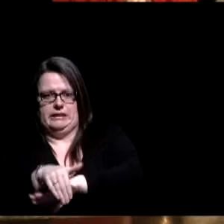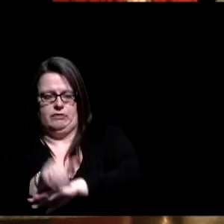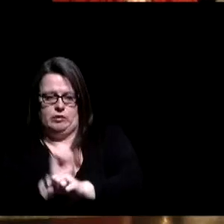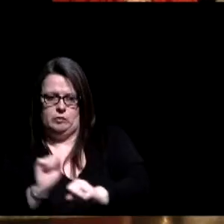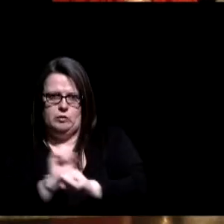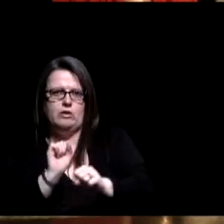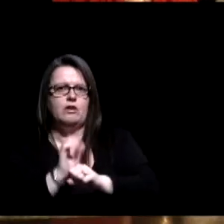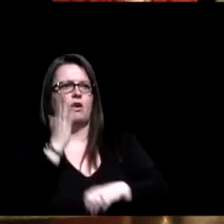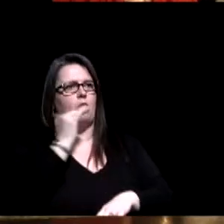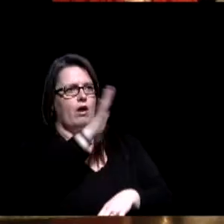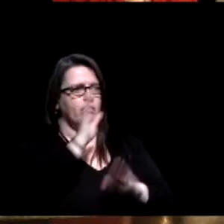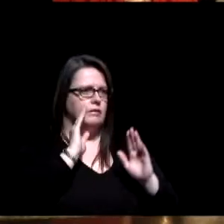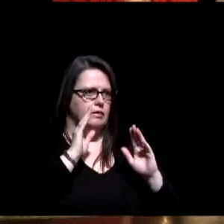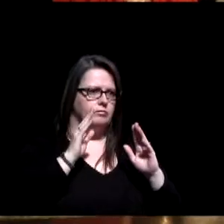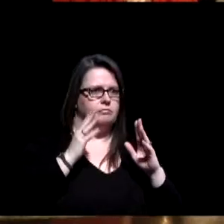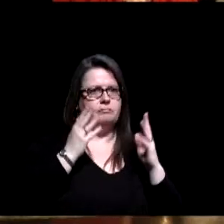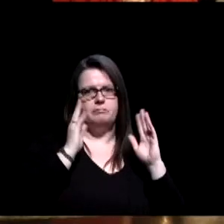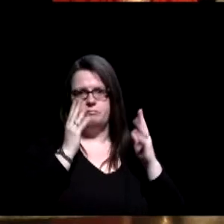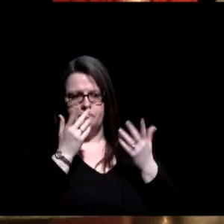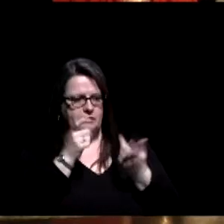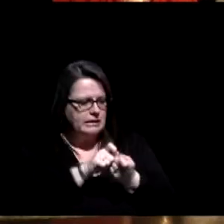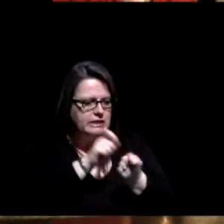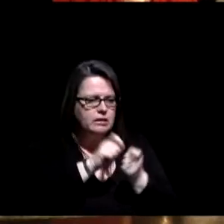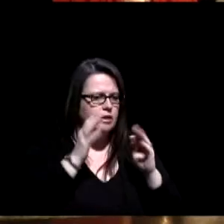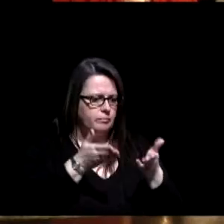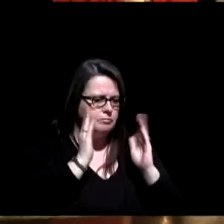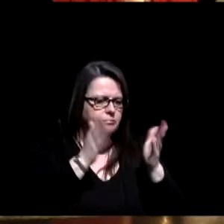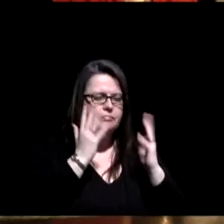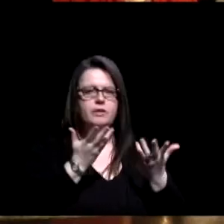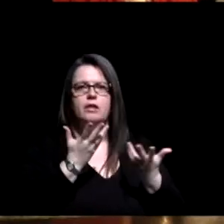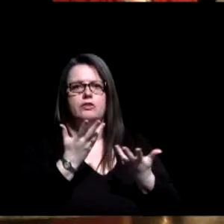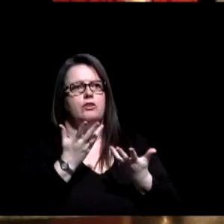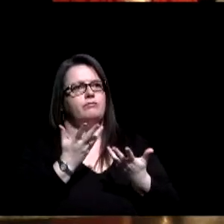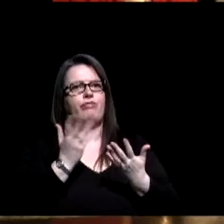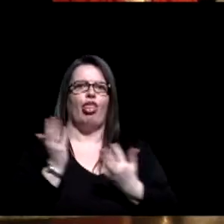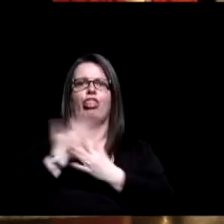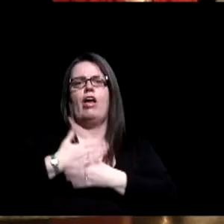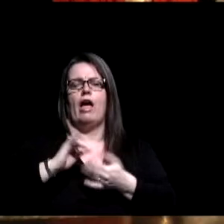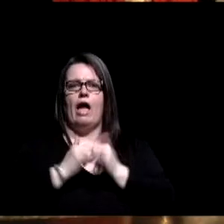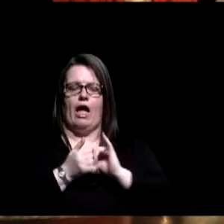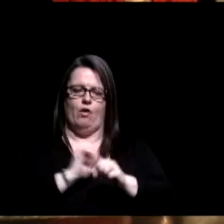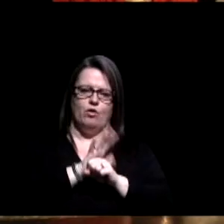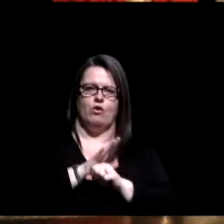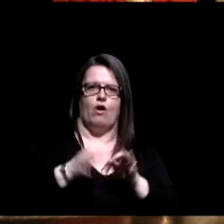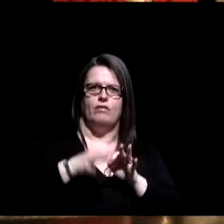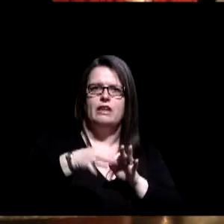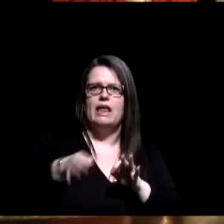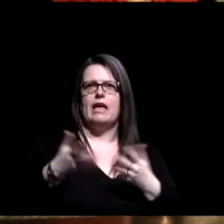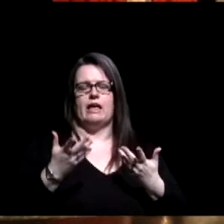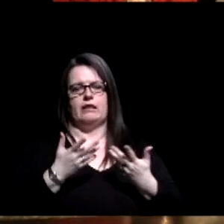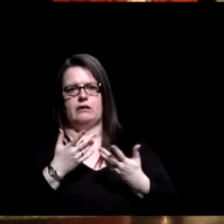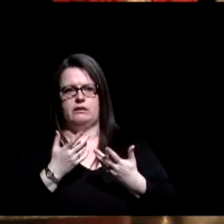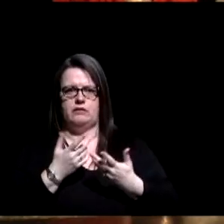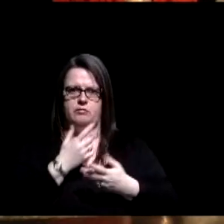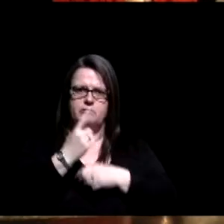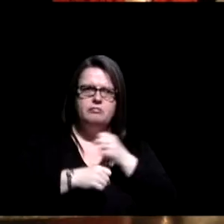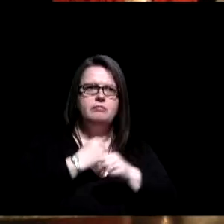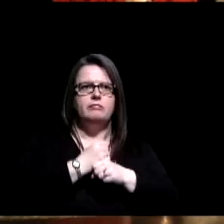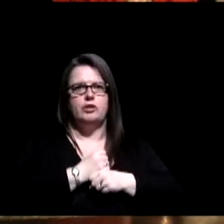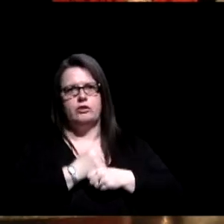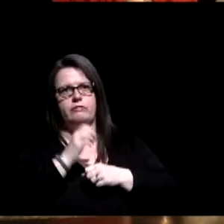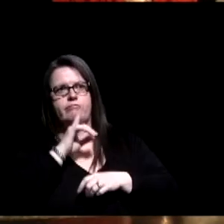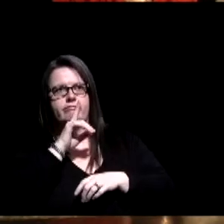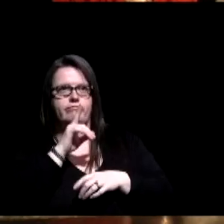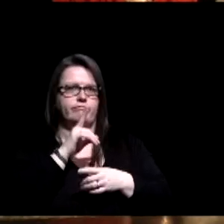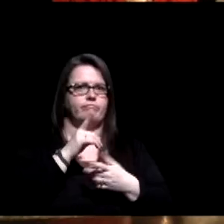challenged by COVID-19 delays, fiscal realities, and the limitation of working within a building that was